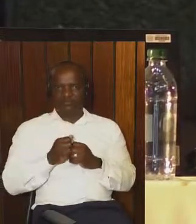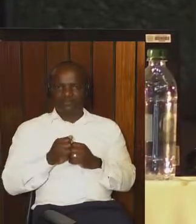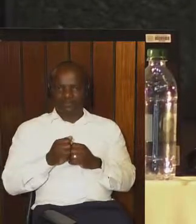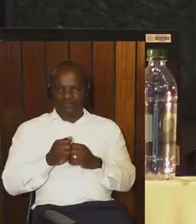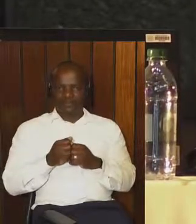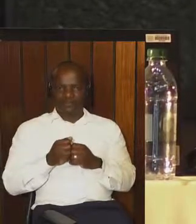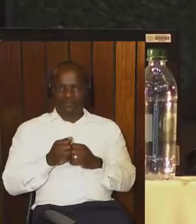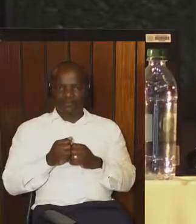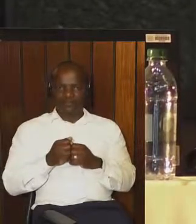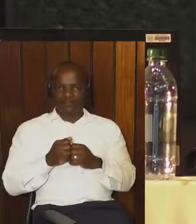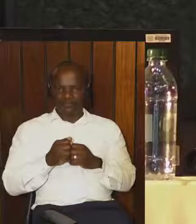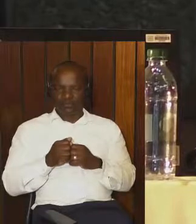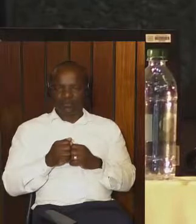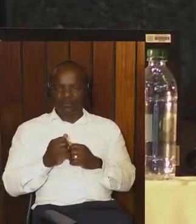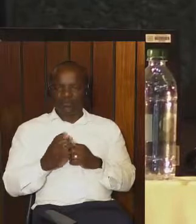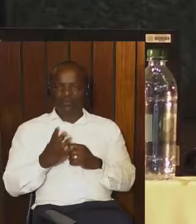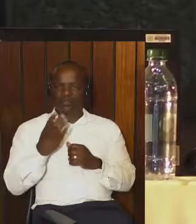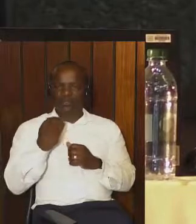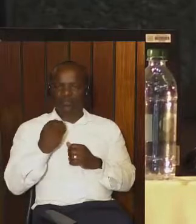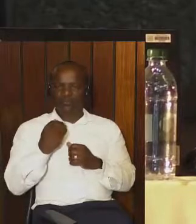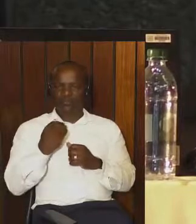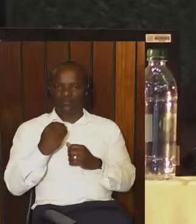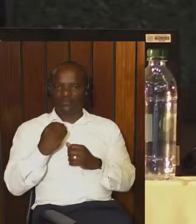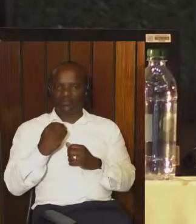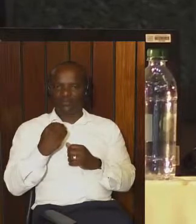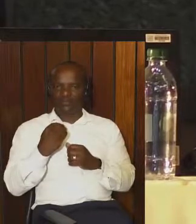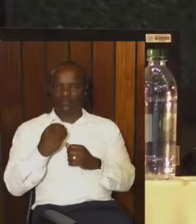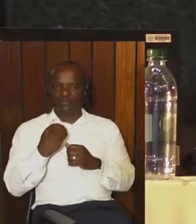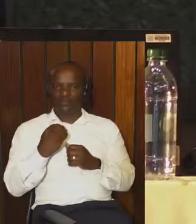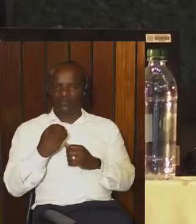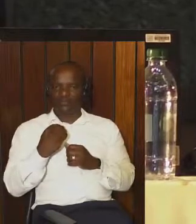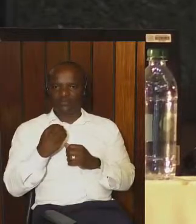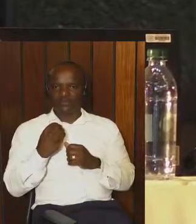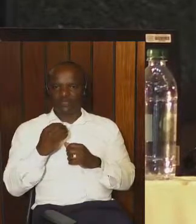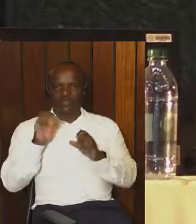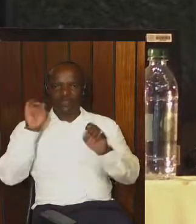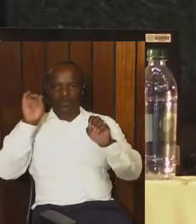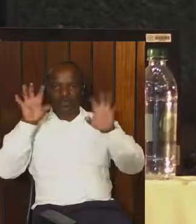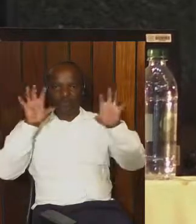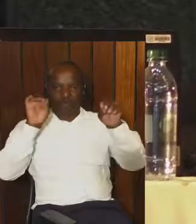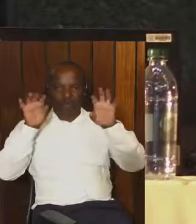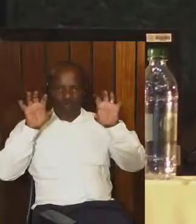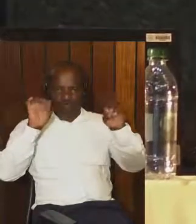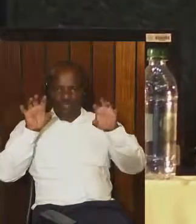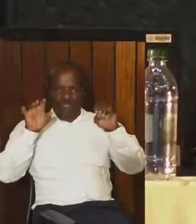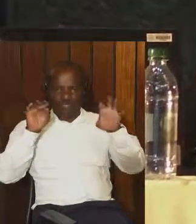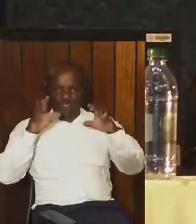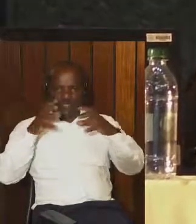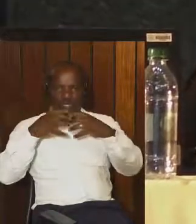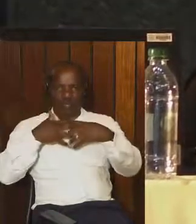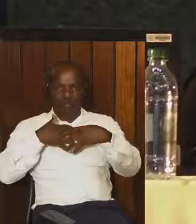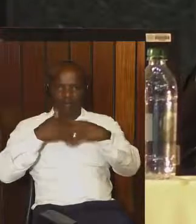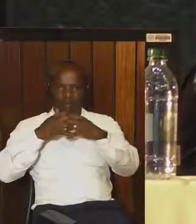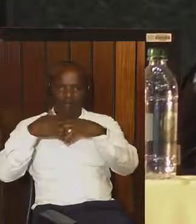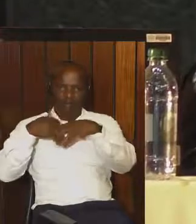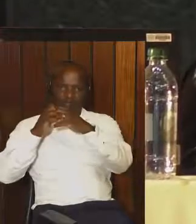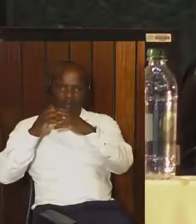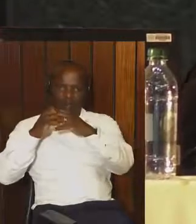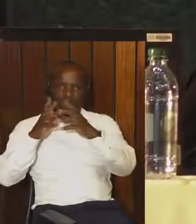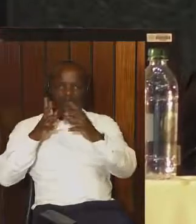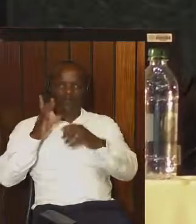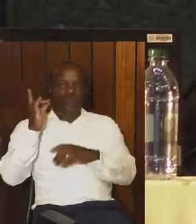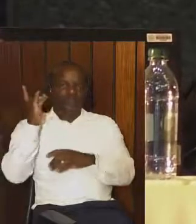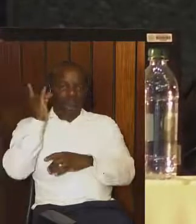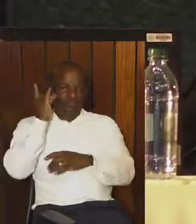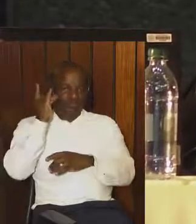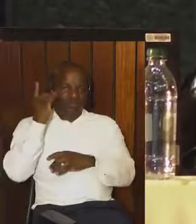I think Babu Jishchebarne Sanjudi wedi di roboto. Requele, Rehopela or Lirlefeng